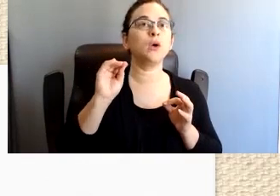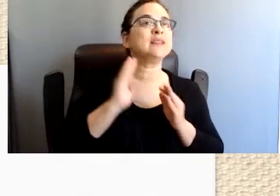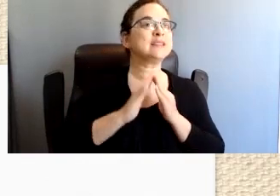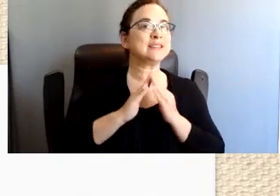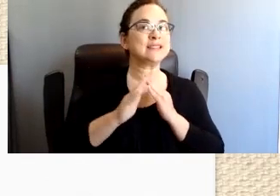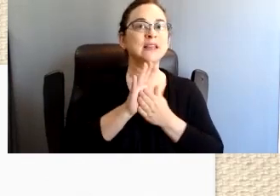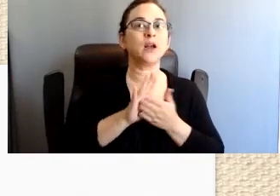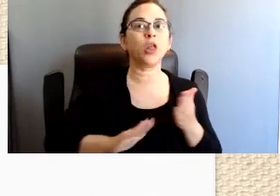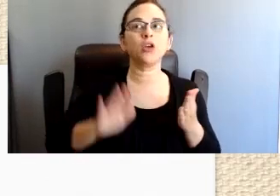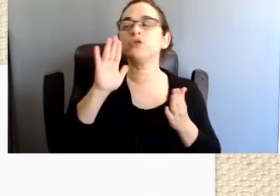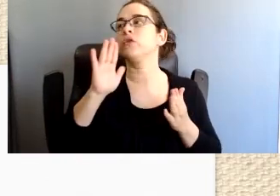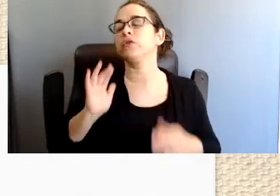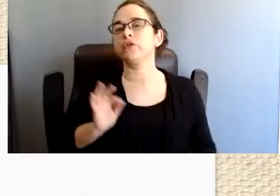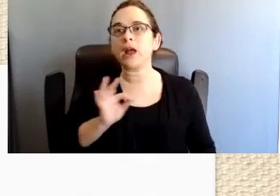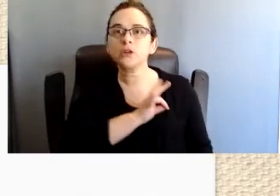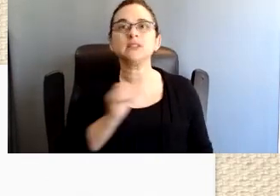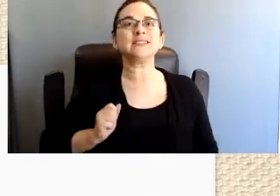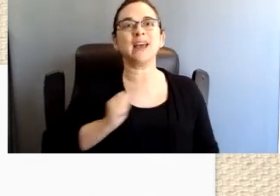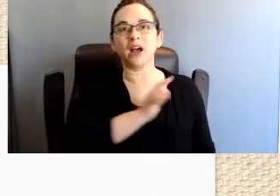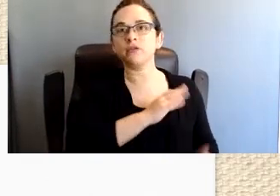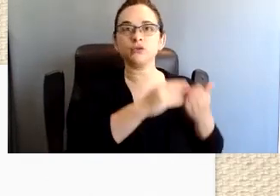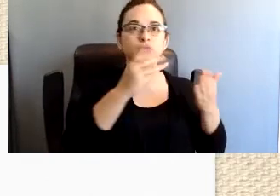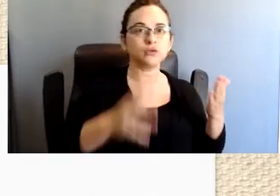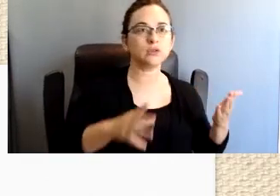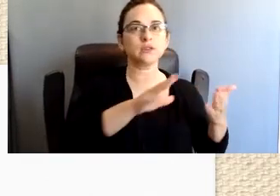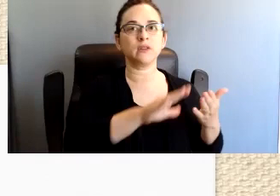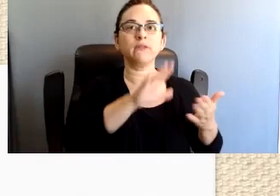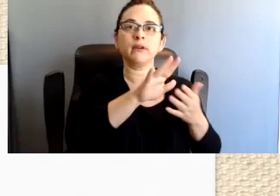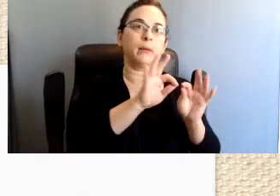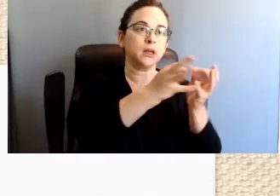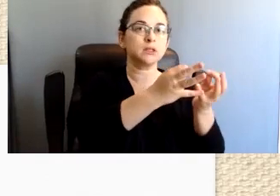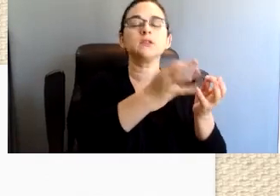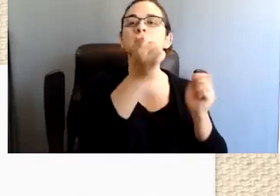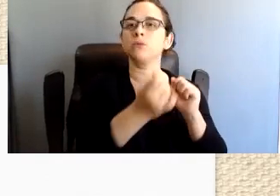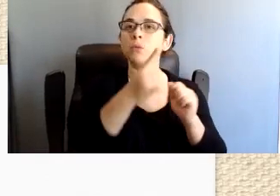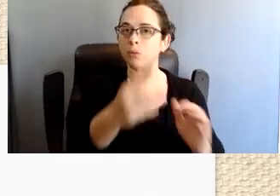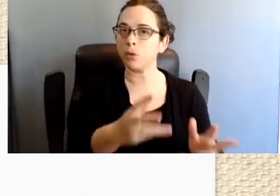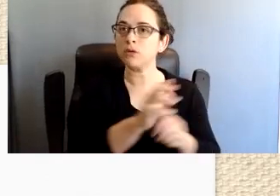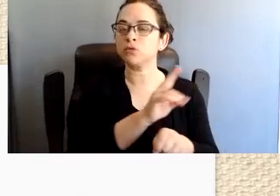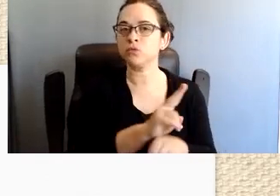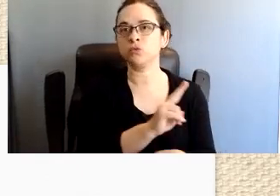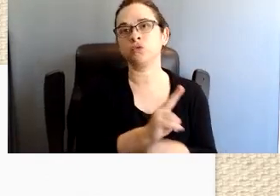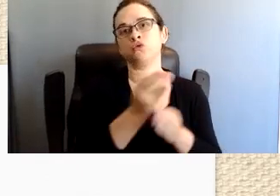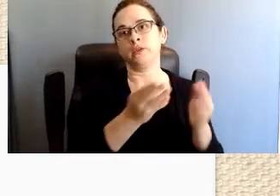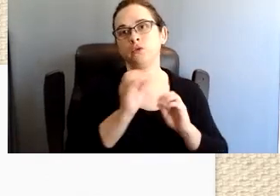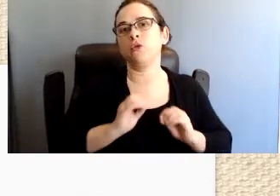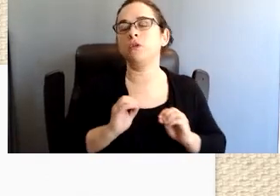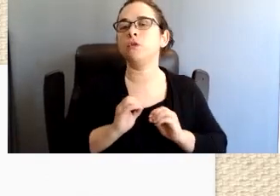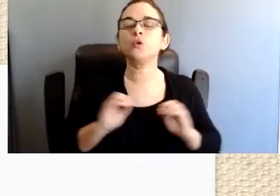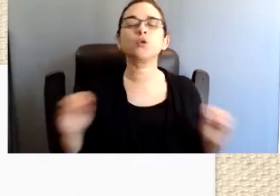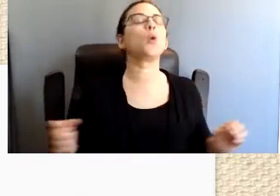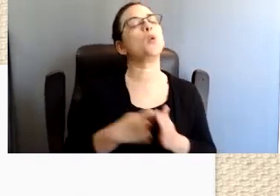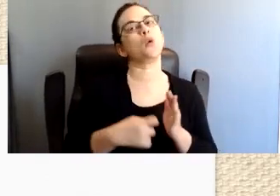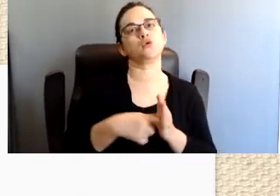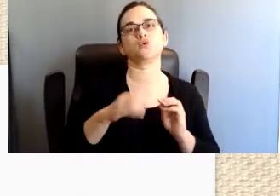for faculty, staff, students, and anyone who wants to utilize their services. No cost to anyone. Okay, and many